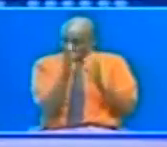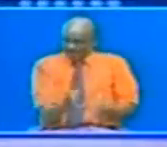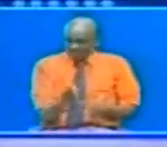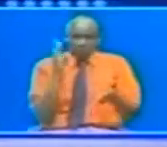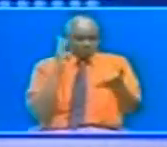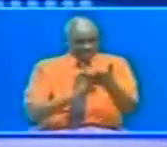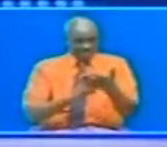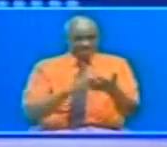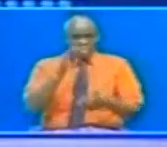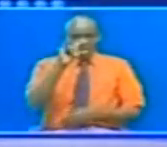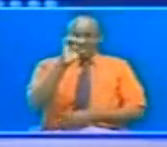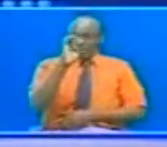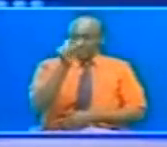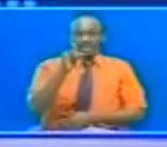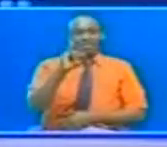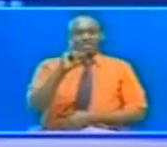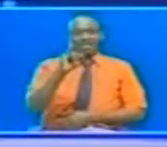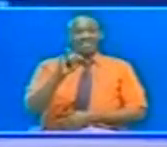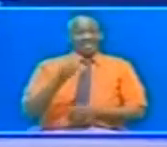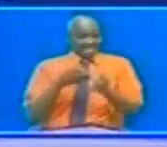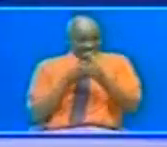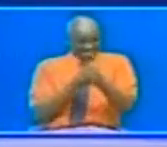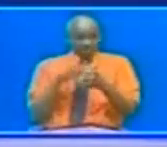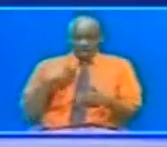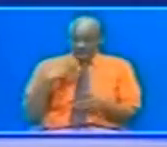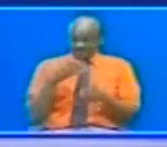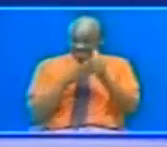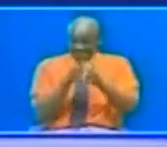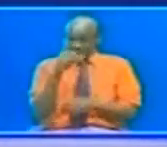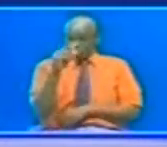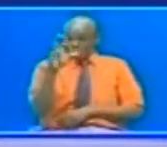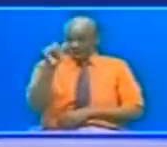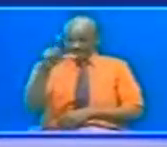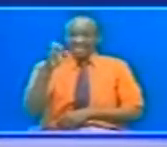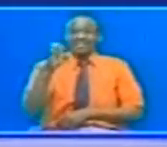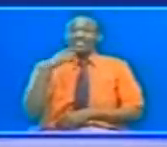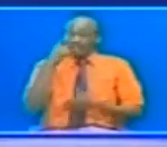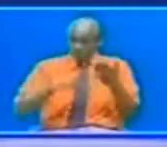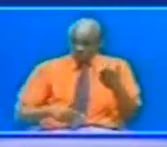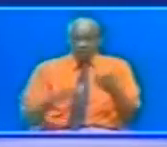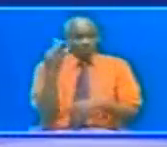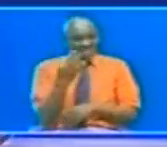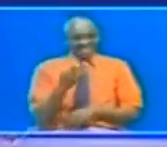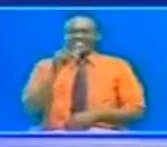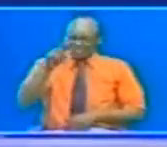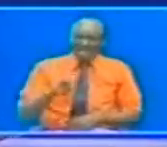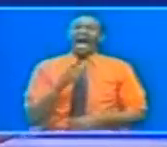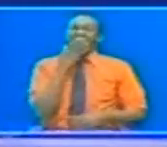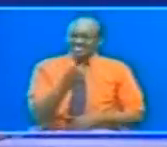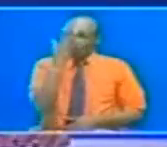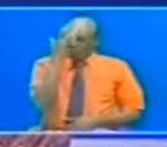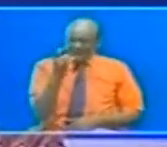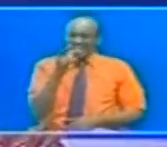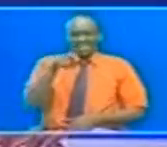witness Meshack Yebei. Leaders led by National Assembly Majority Leader Aden Duale on Wednesday demanded answers as to why